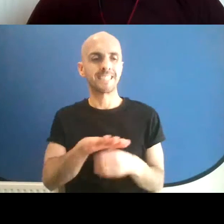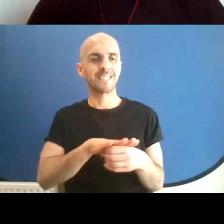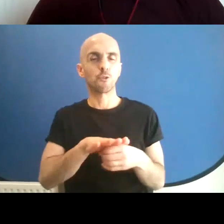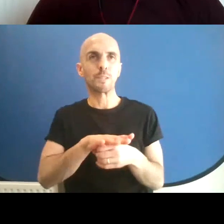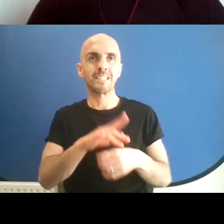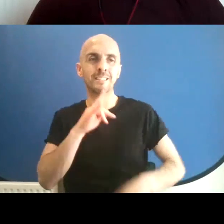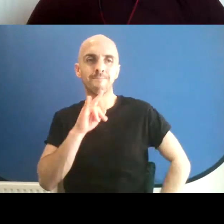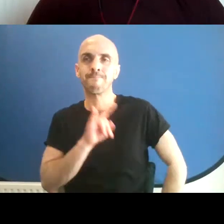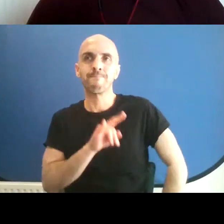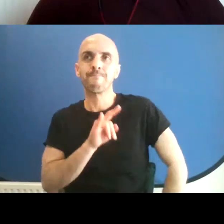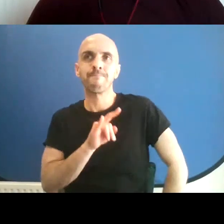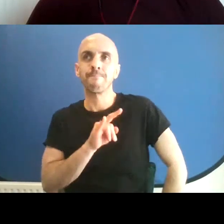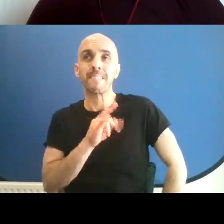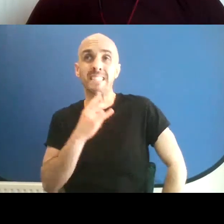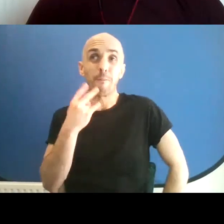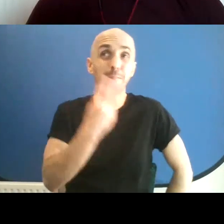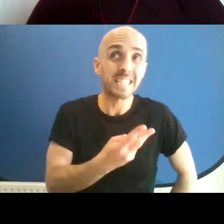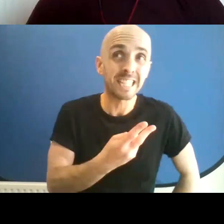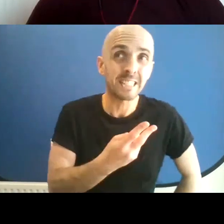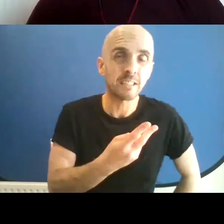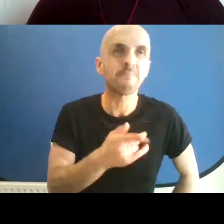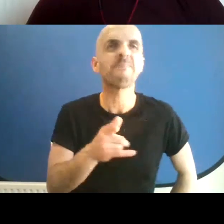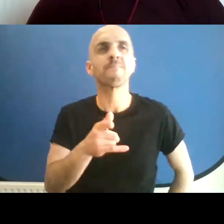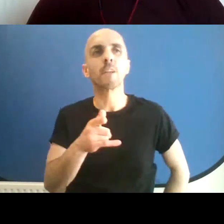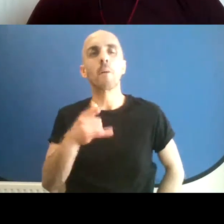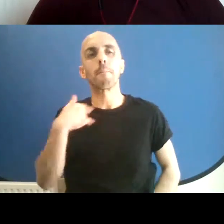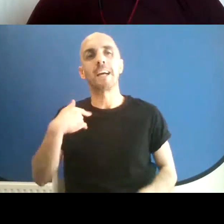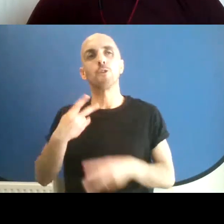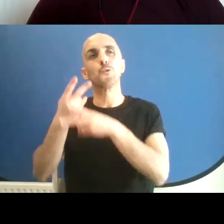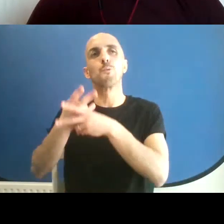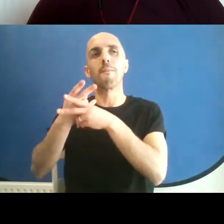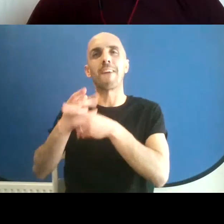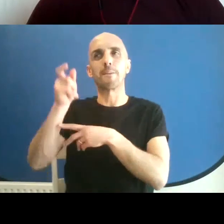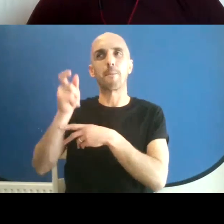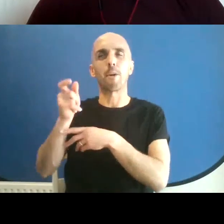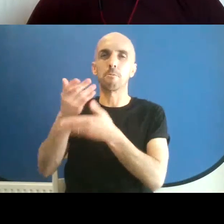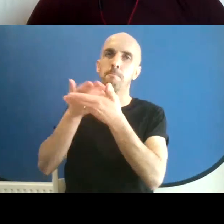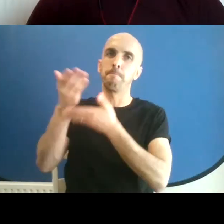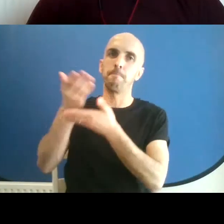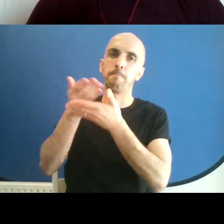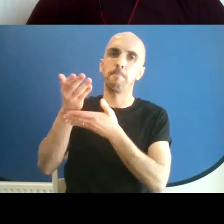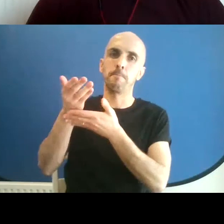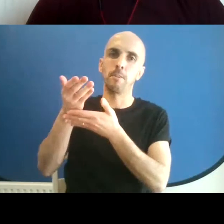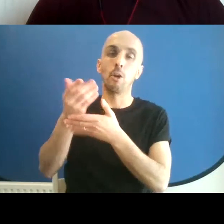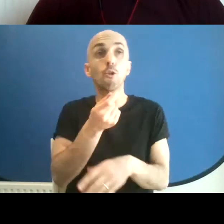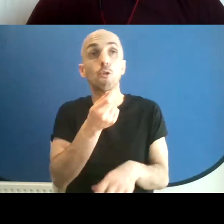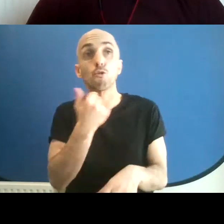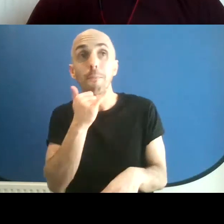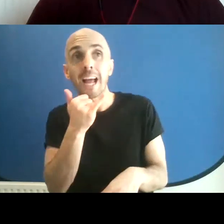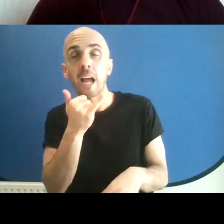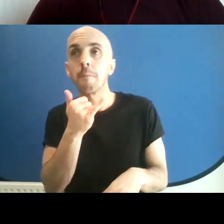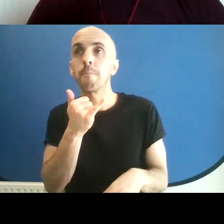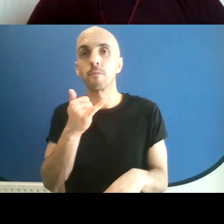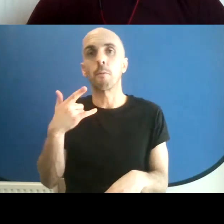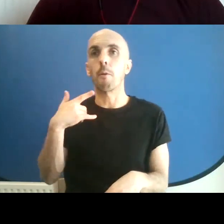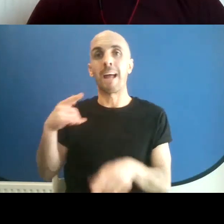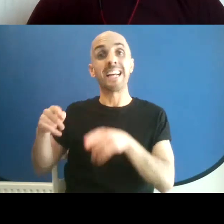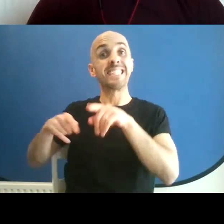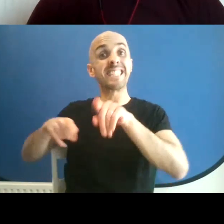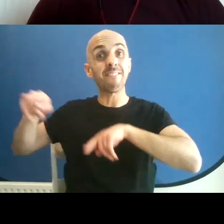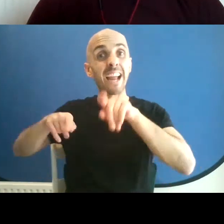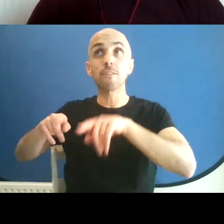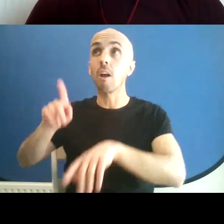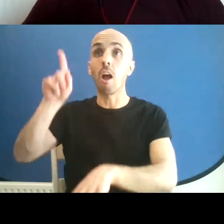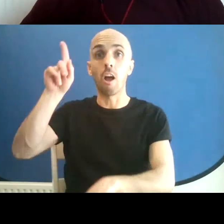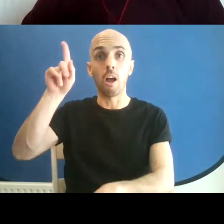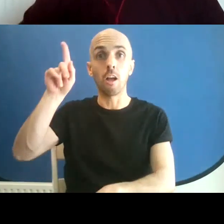visit. In some areas, they needed agreement from their director before they were allowed to go and do a